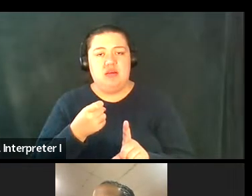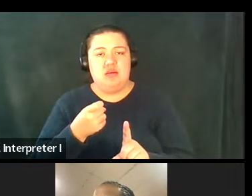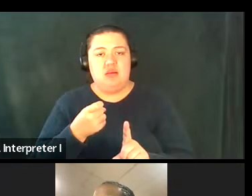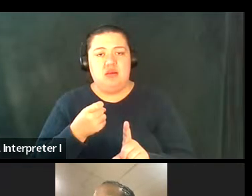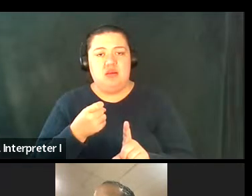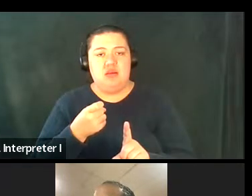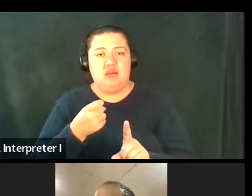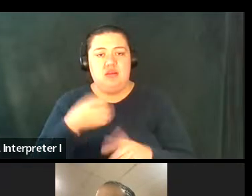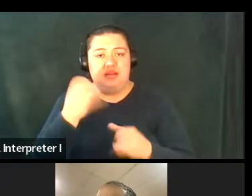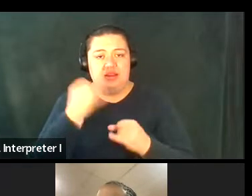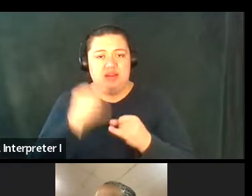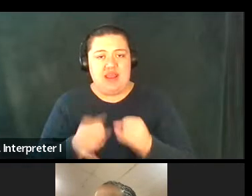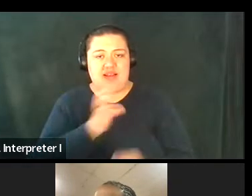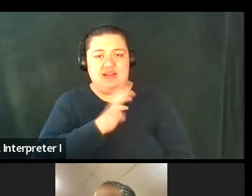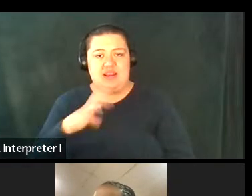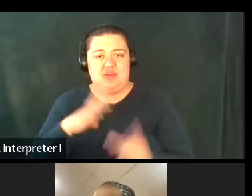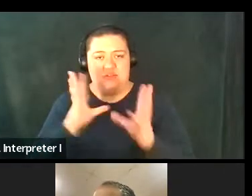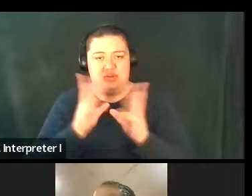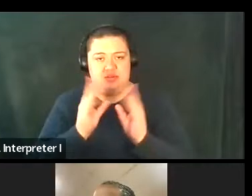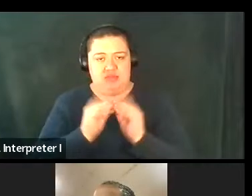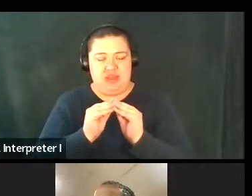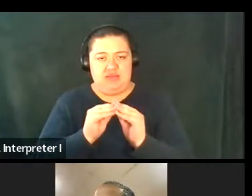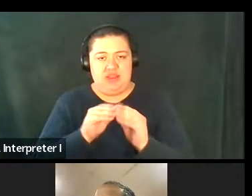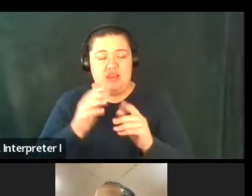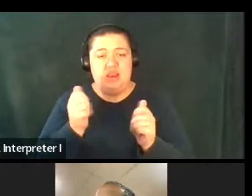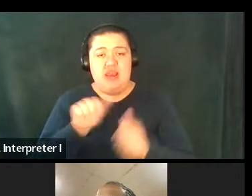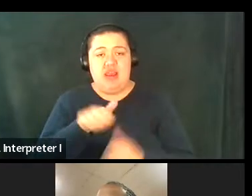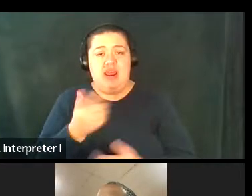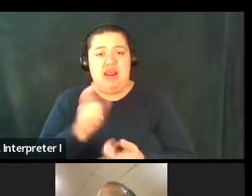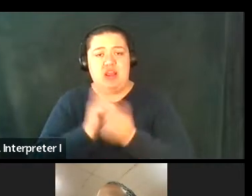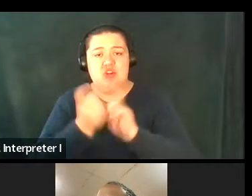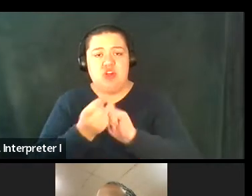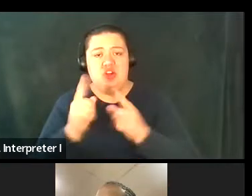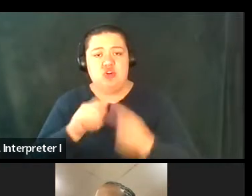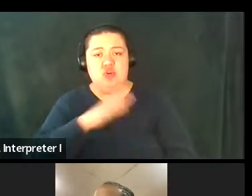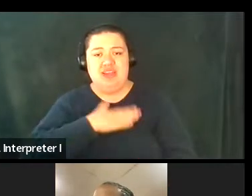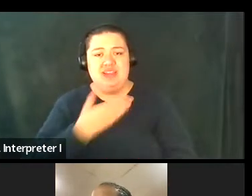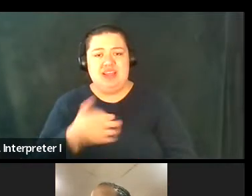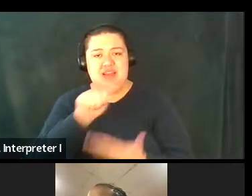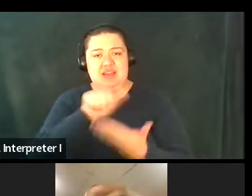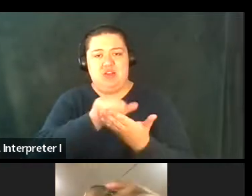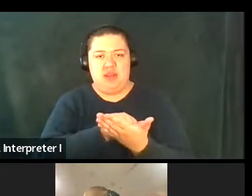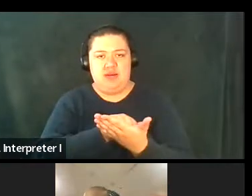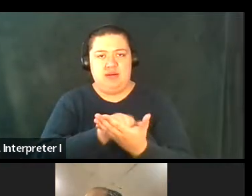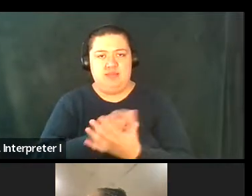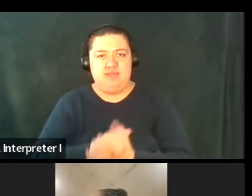the last council meeting. Are there any changes to the consent agenda?